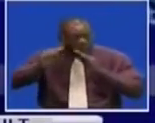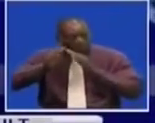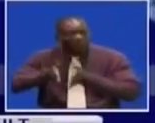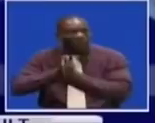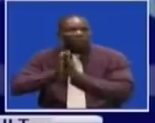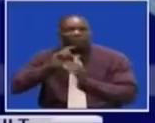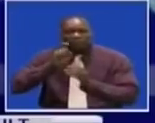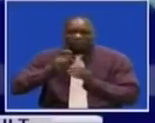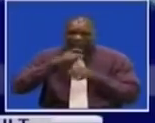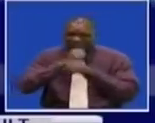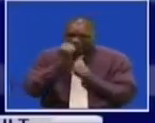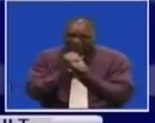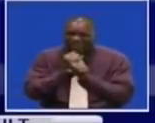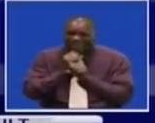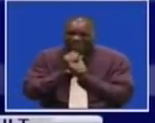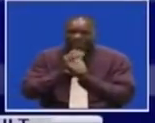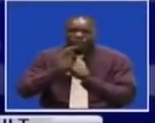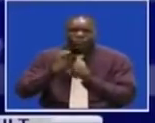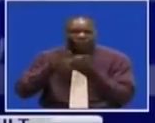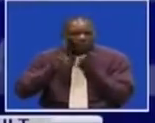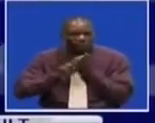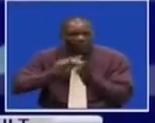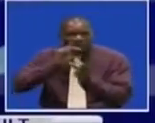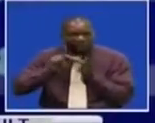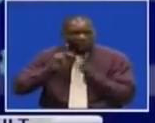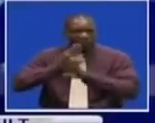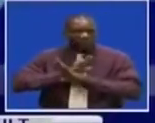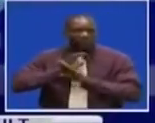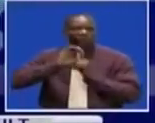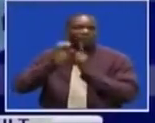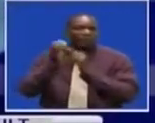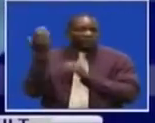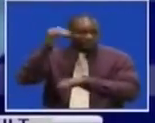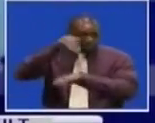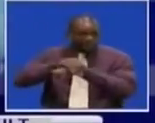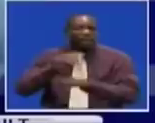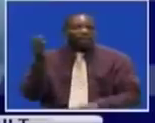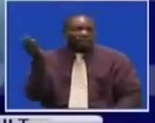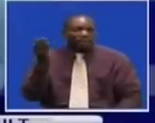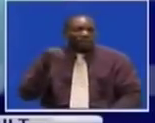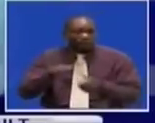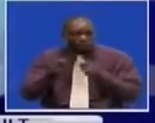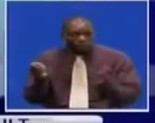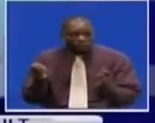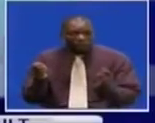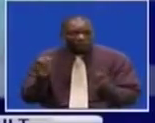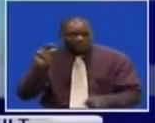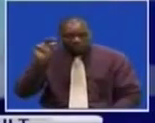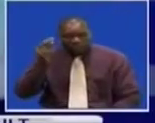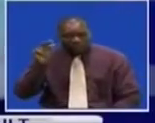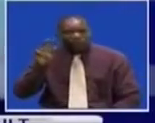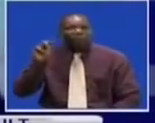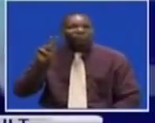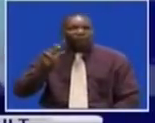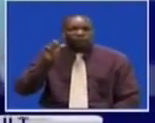is in line with the Zambian culture. Mr. Kasolo was speaking last night during the launch of the Diamond